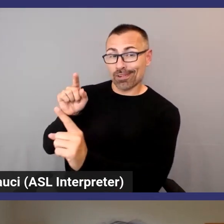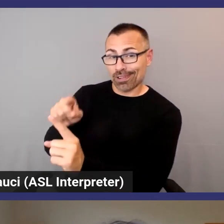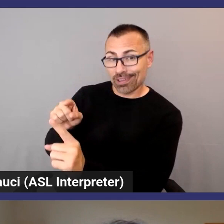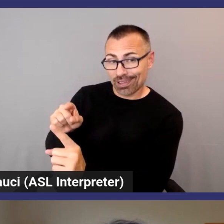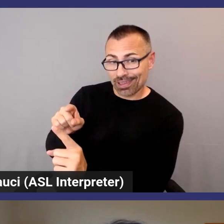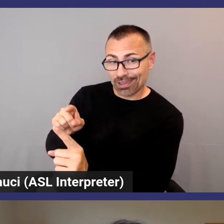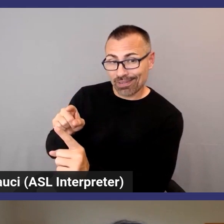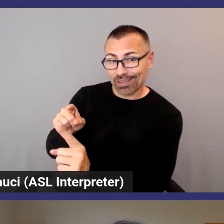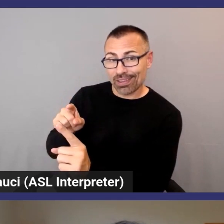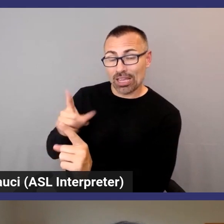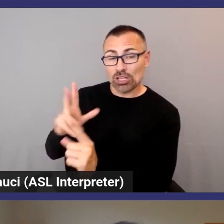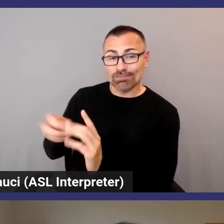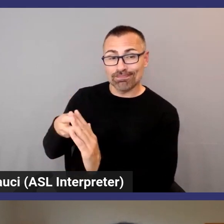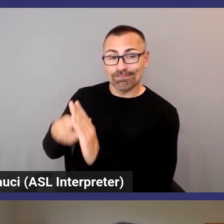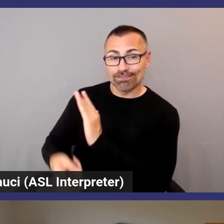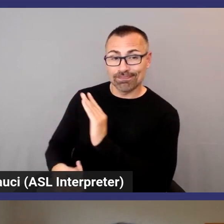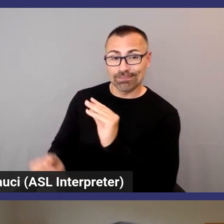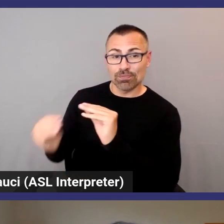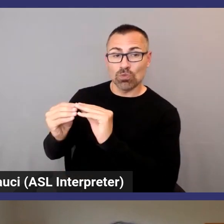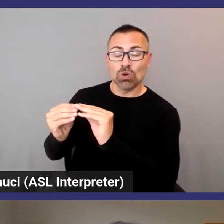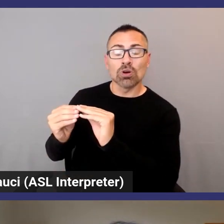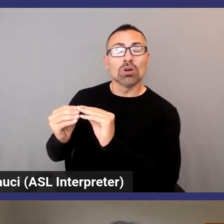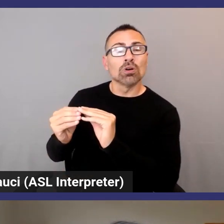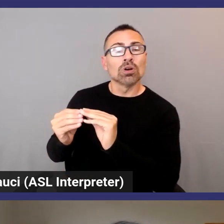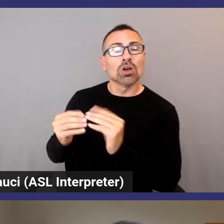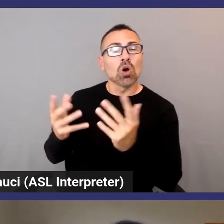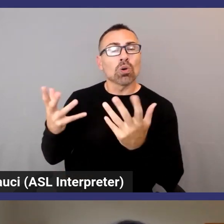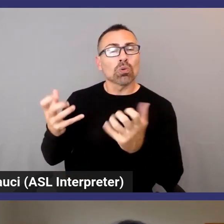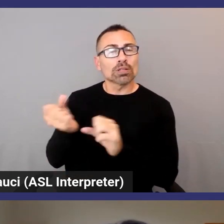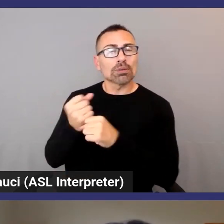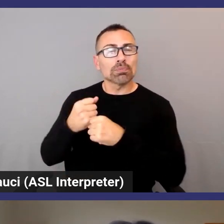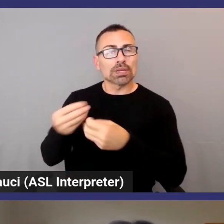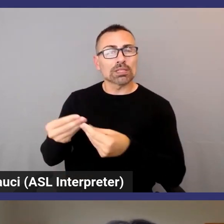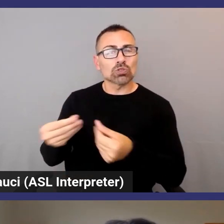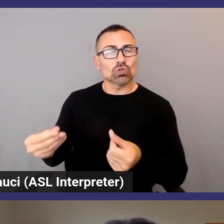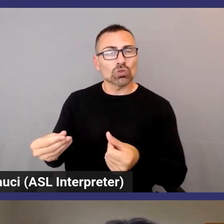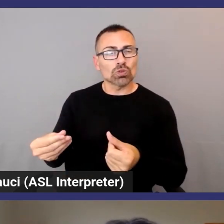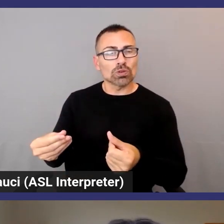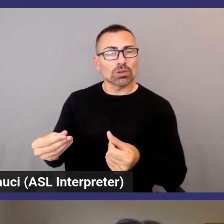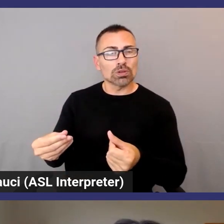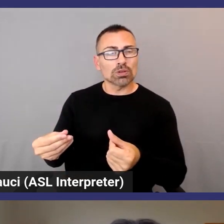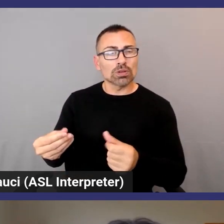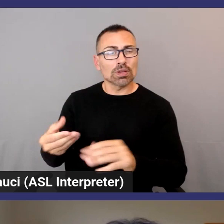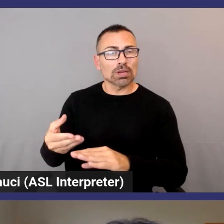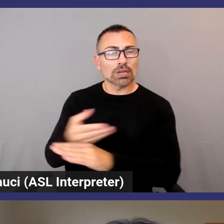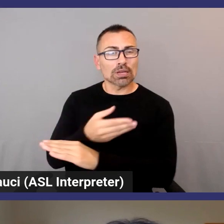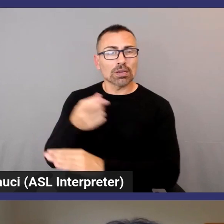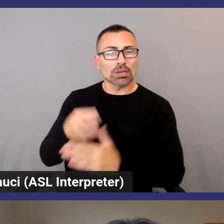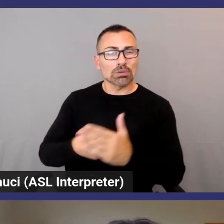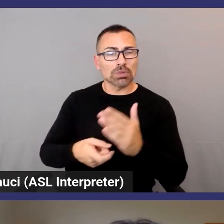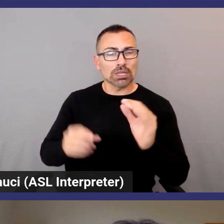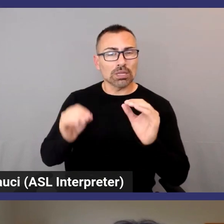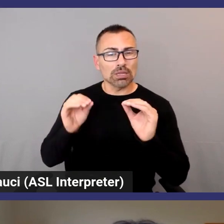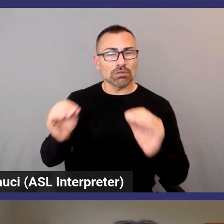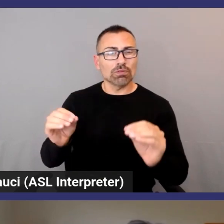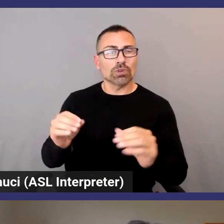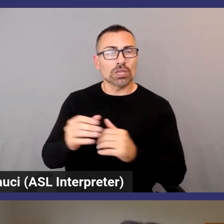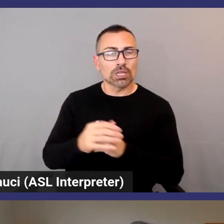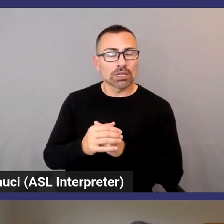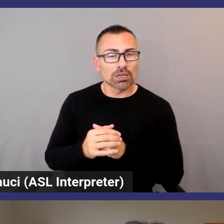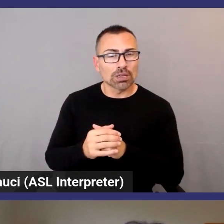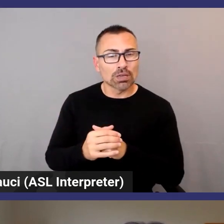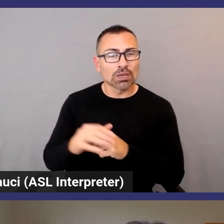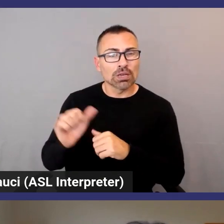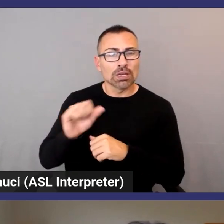as we go further is that we aim to make these solutions completely pay as you consume or pay as you go. That means that like